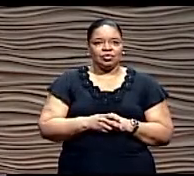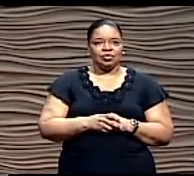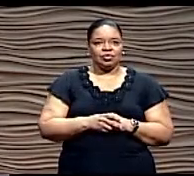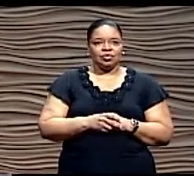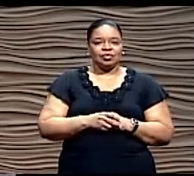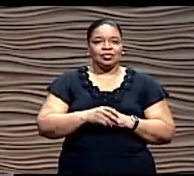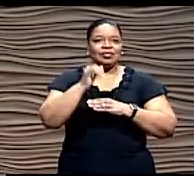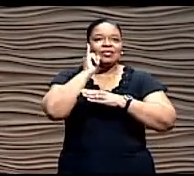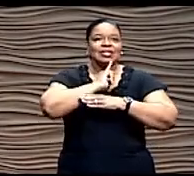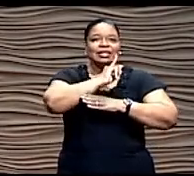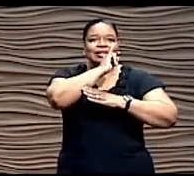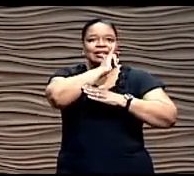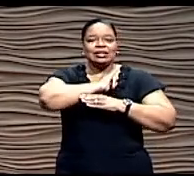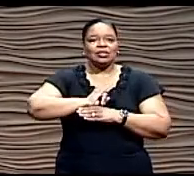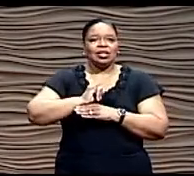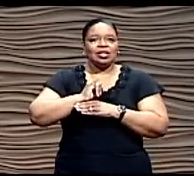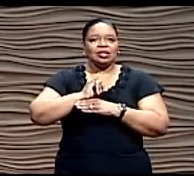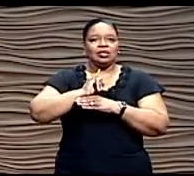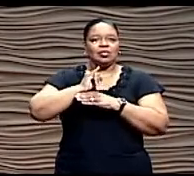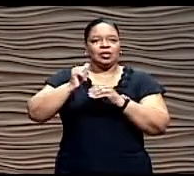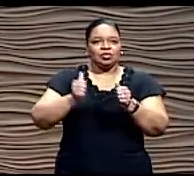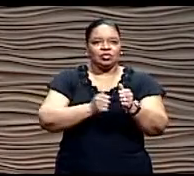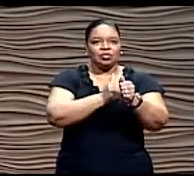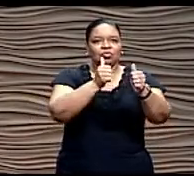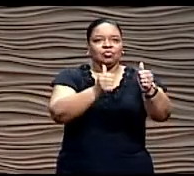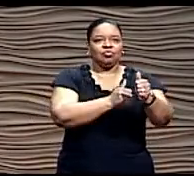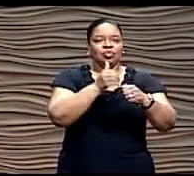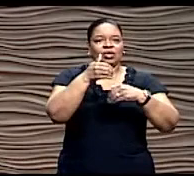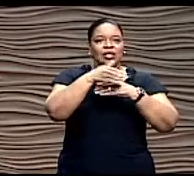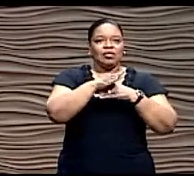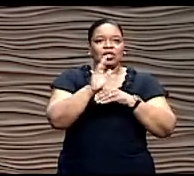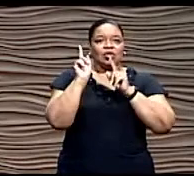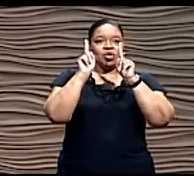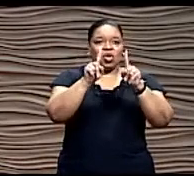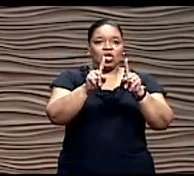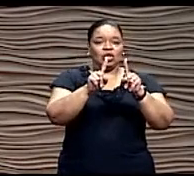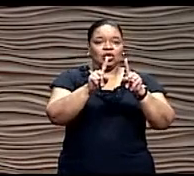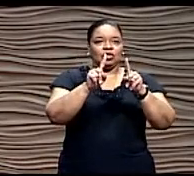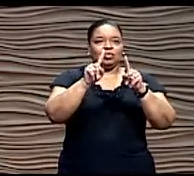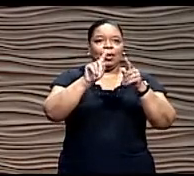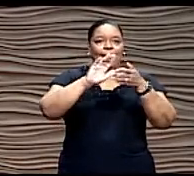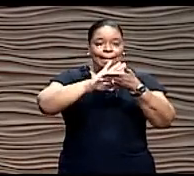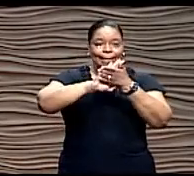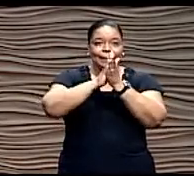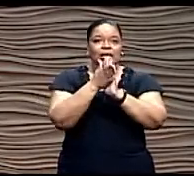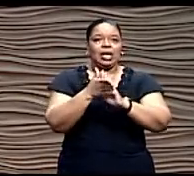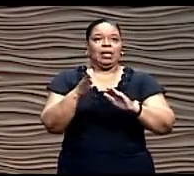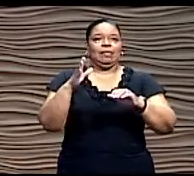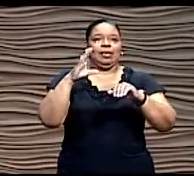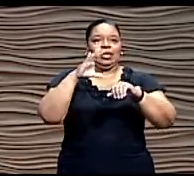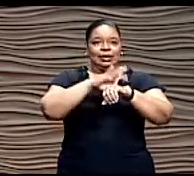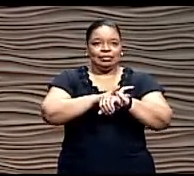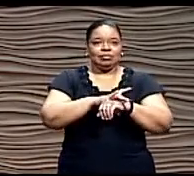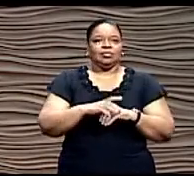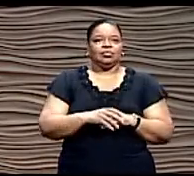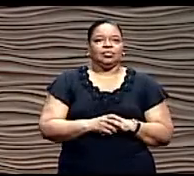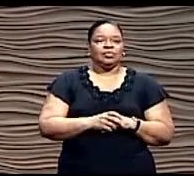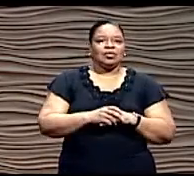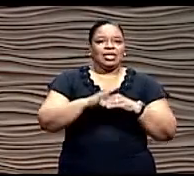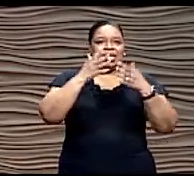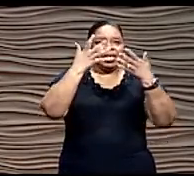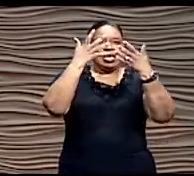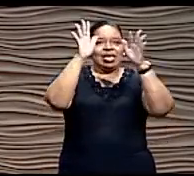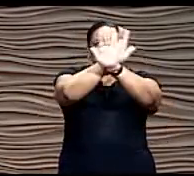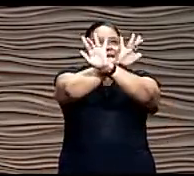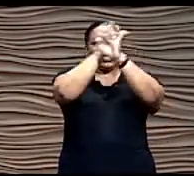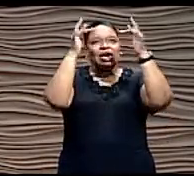the Israelites have been carted off into Babylonian captivity, the heavens split wide